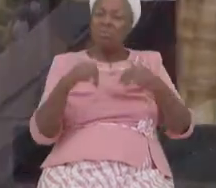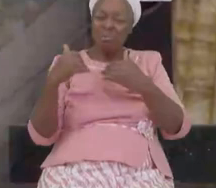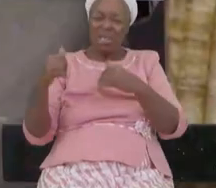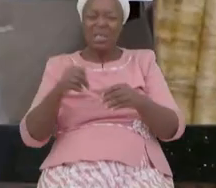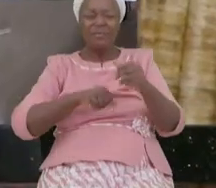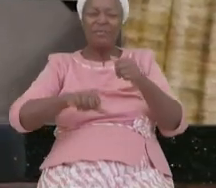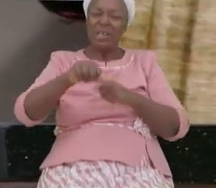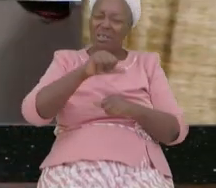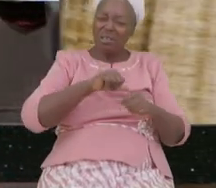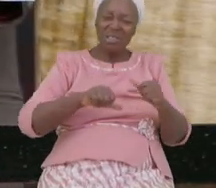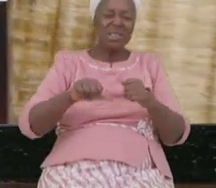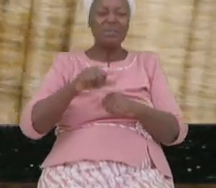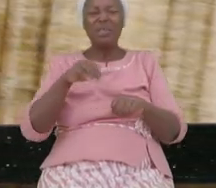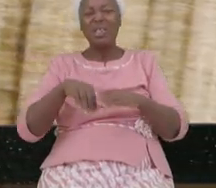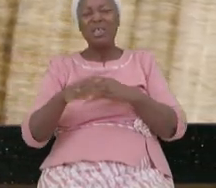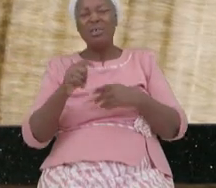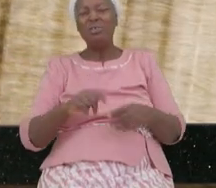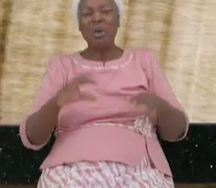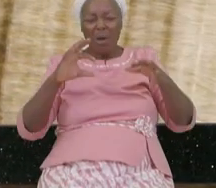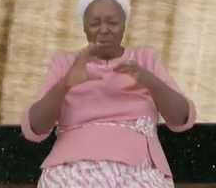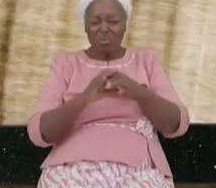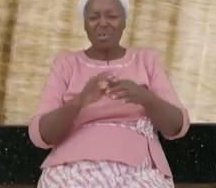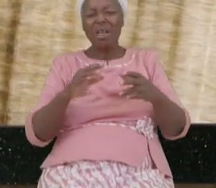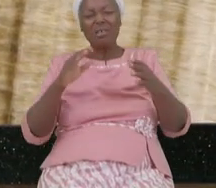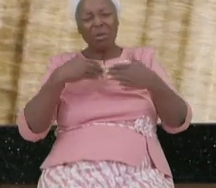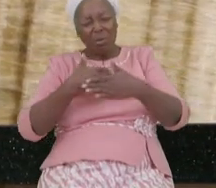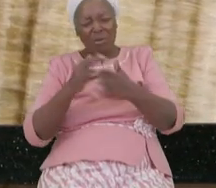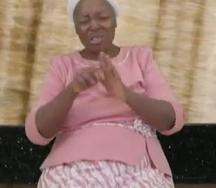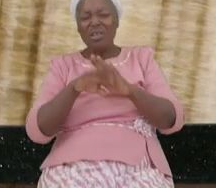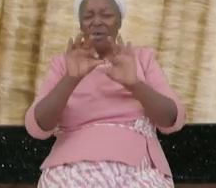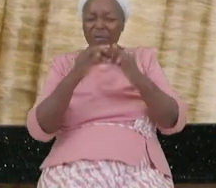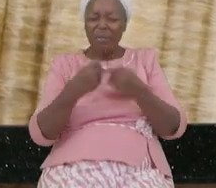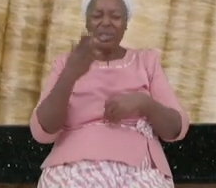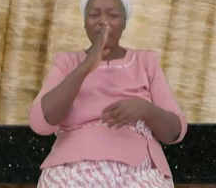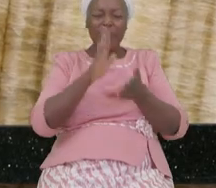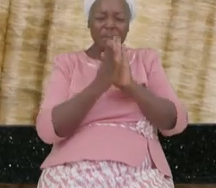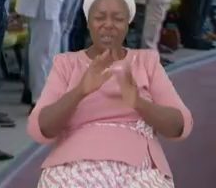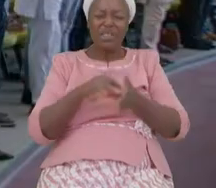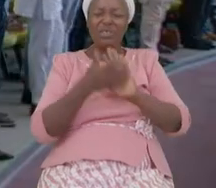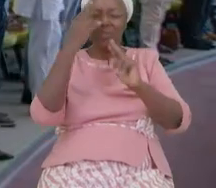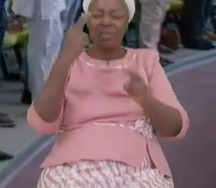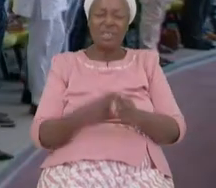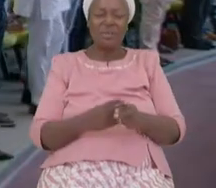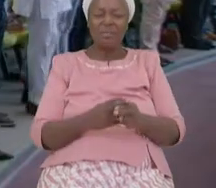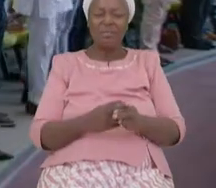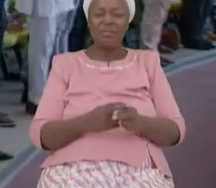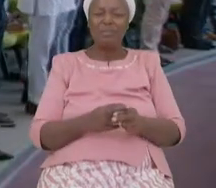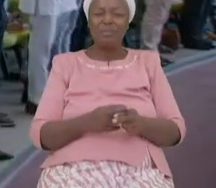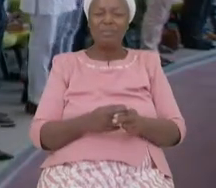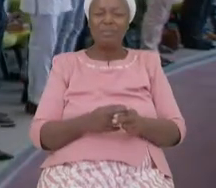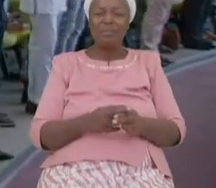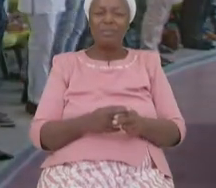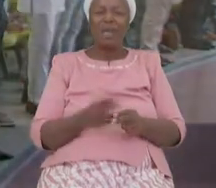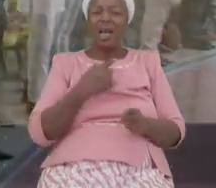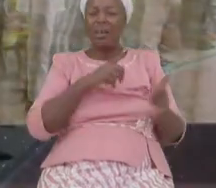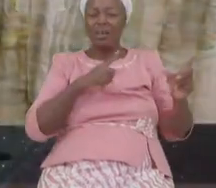fellowship, in your intimacy, in your family, there'll be peace in Jesus' name. And Lord,